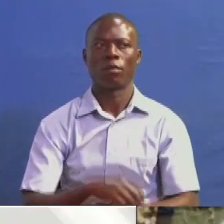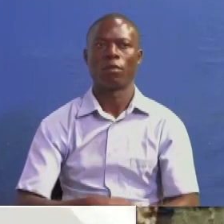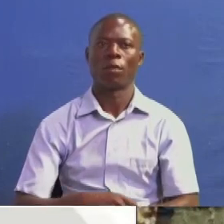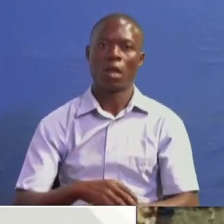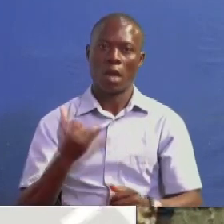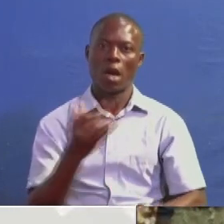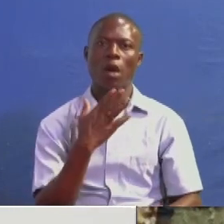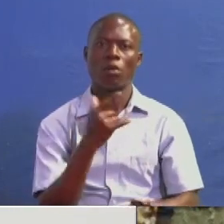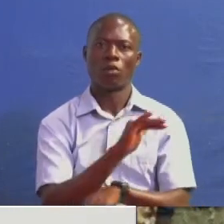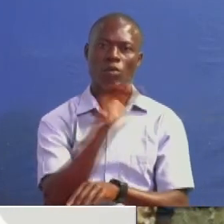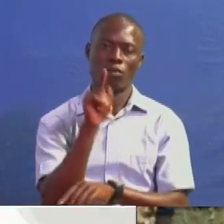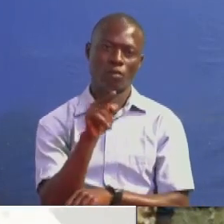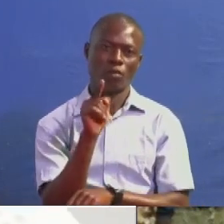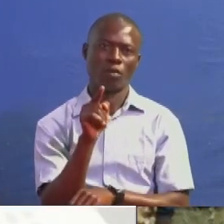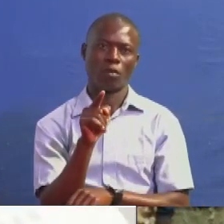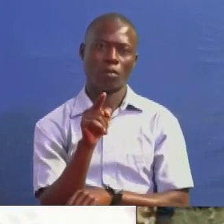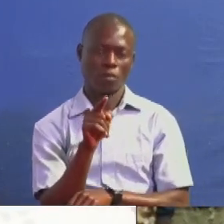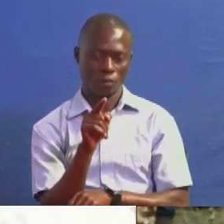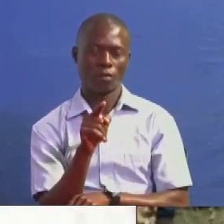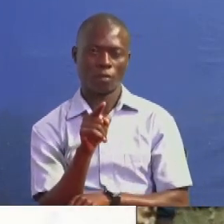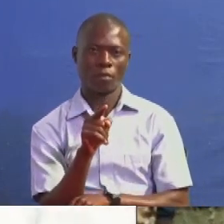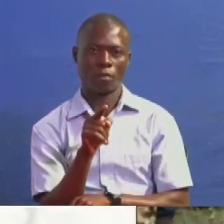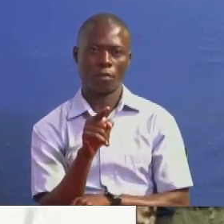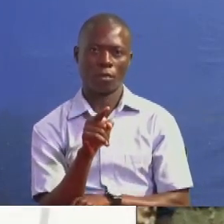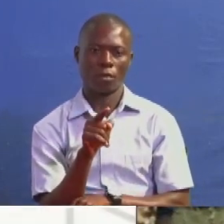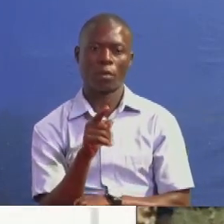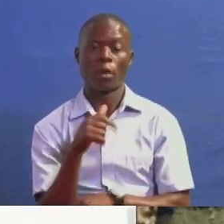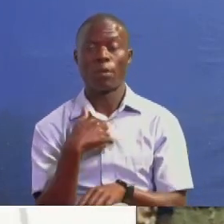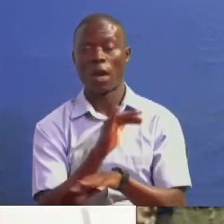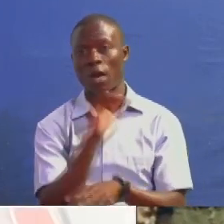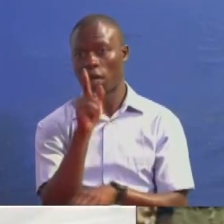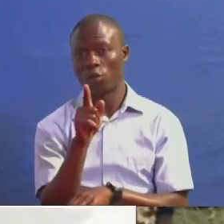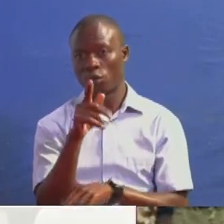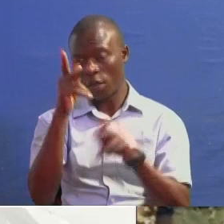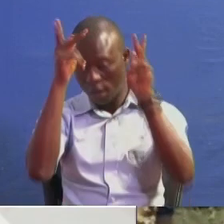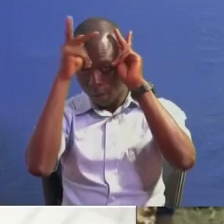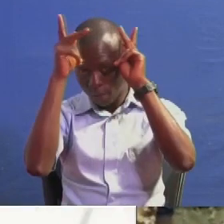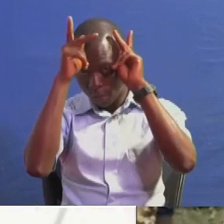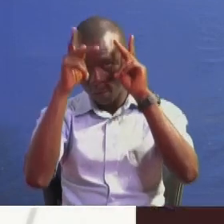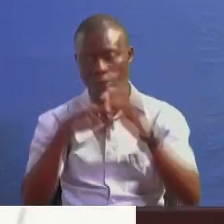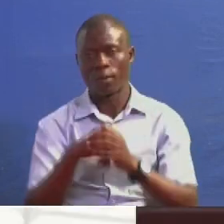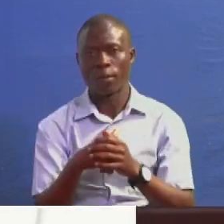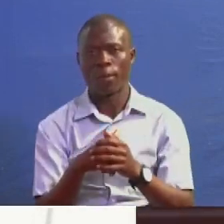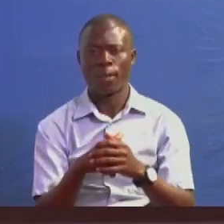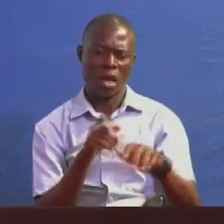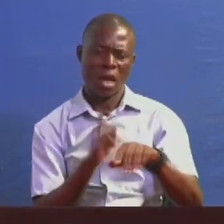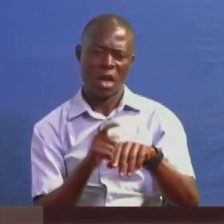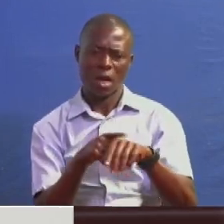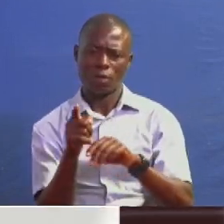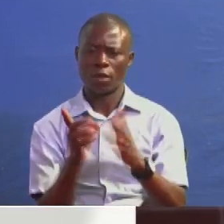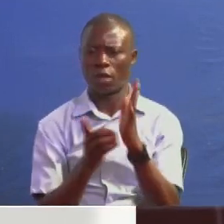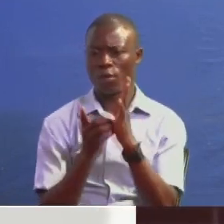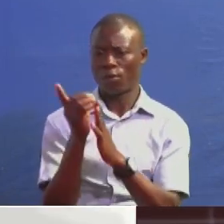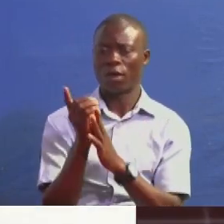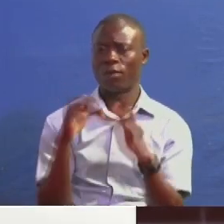mimi nataka niulize nyinyi. Si ndio? Mimi nauliza Kakamega. During his development tours